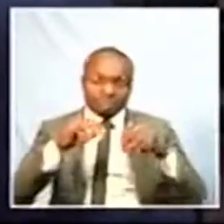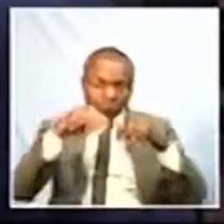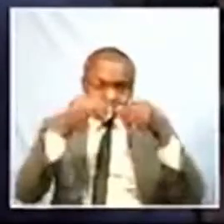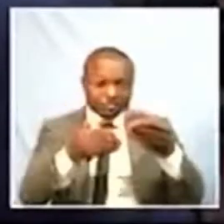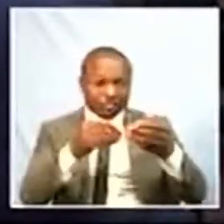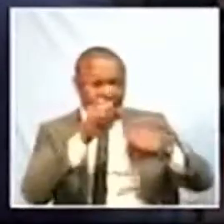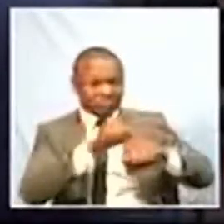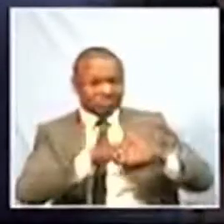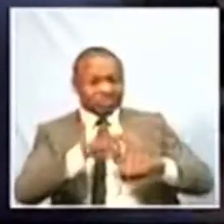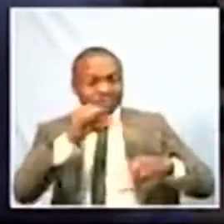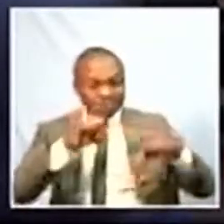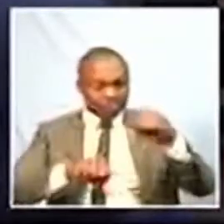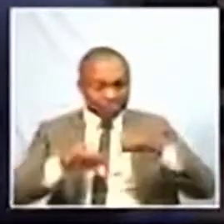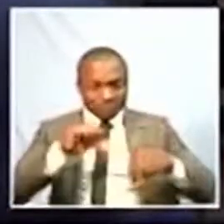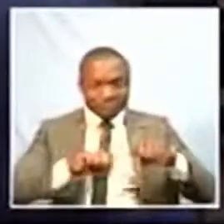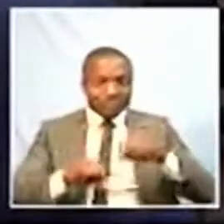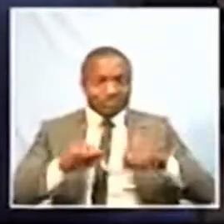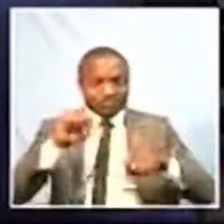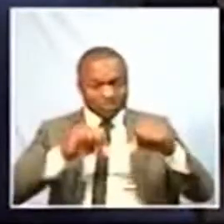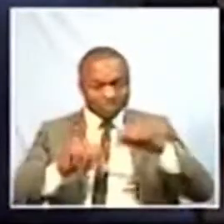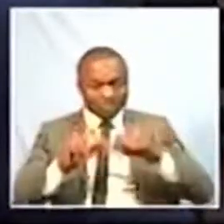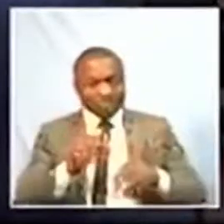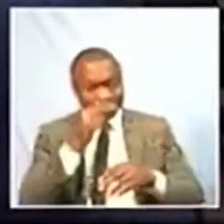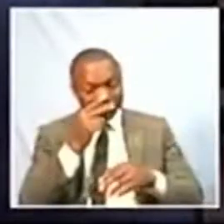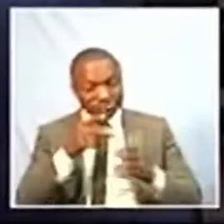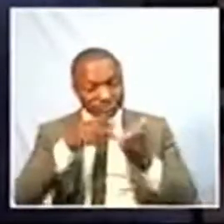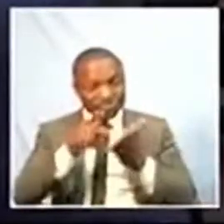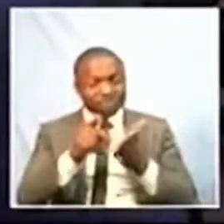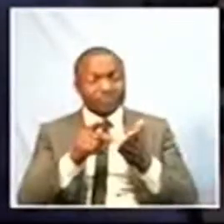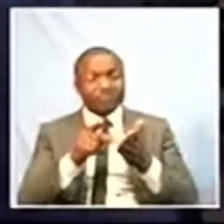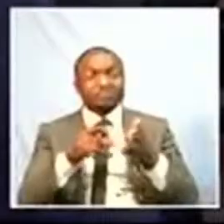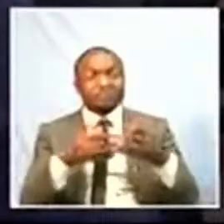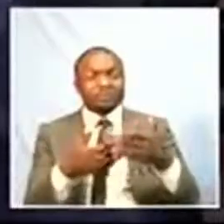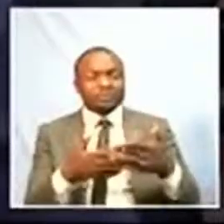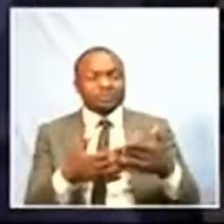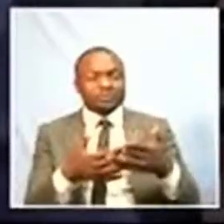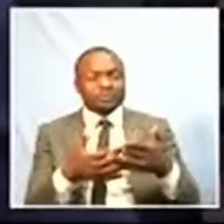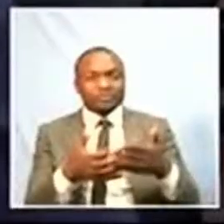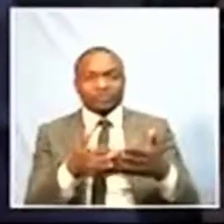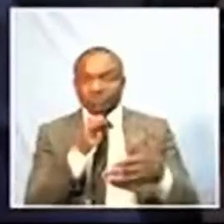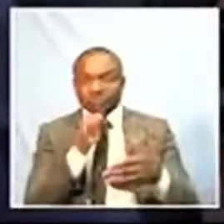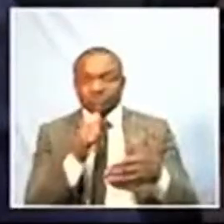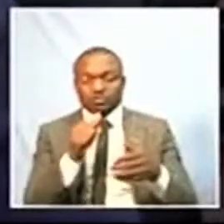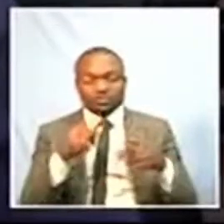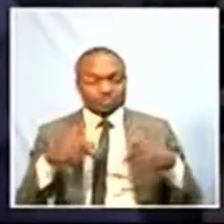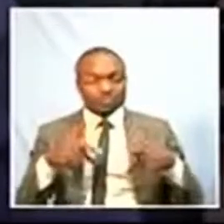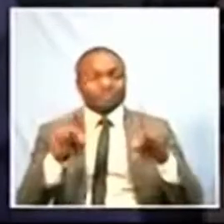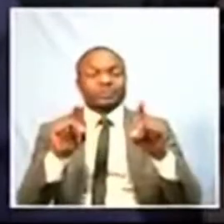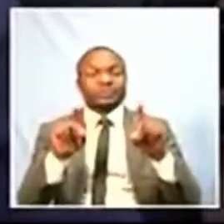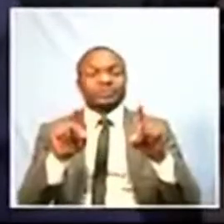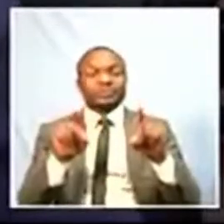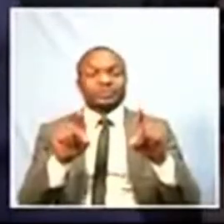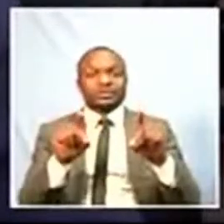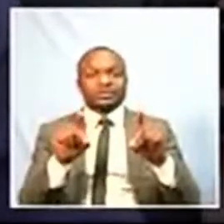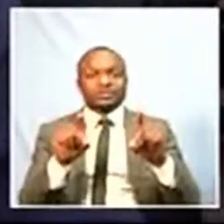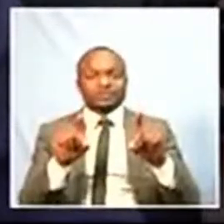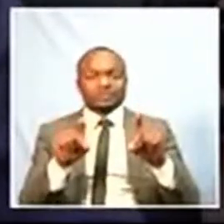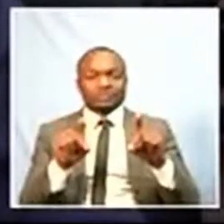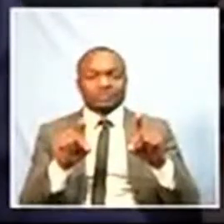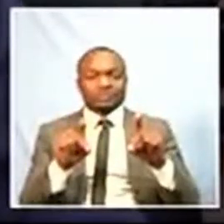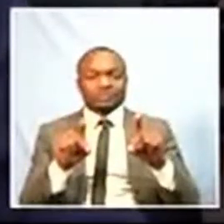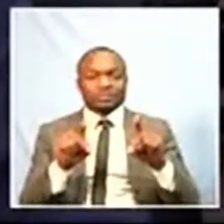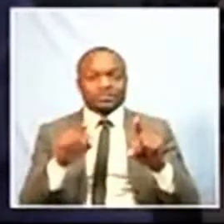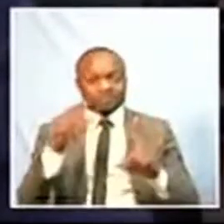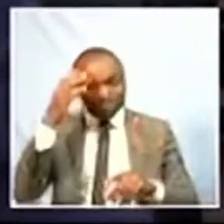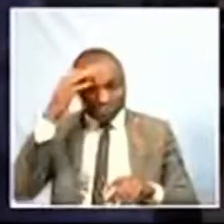at the time of auditing, auditors saw a payment voucher which was not authorized by the principal officer, which is you,